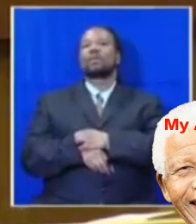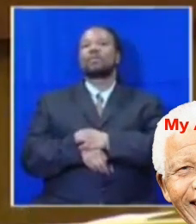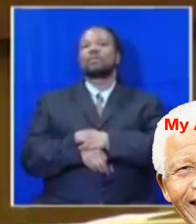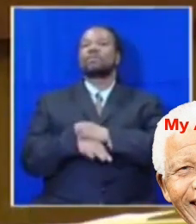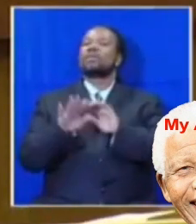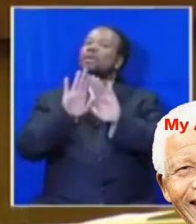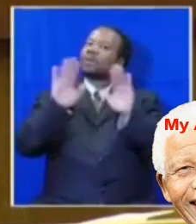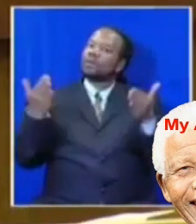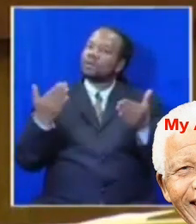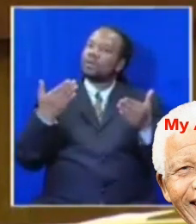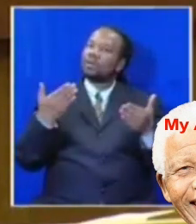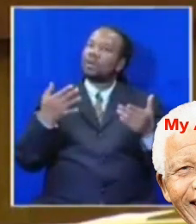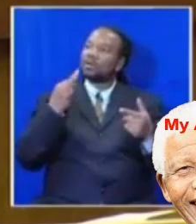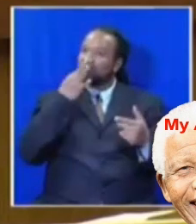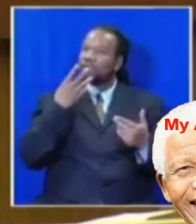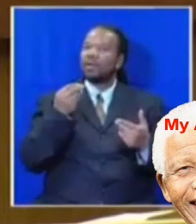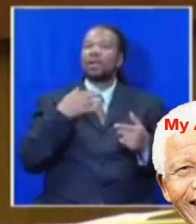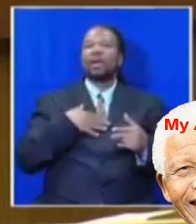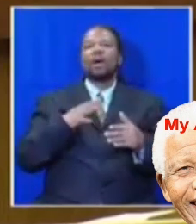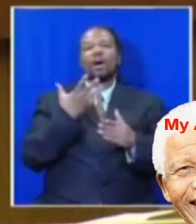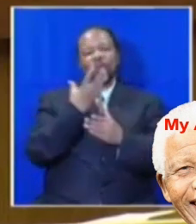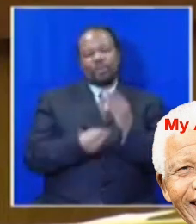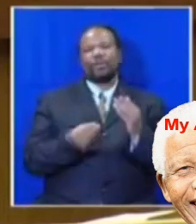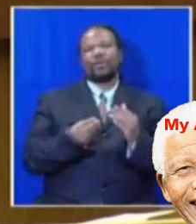Honorable Mthembu, will you just withdraw, I please? withdraw, sir. Thank you.